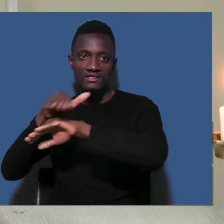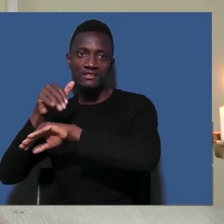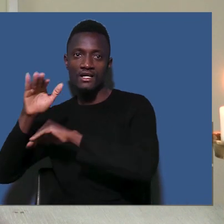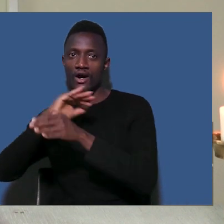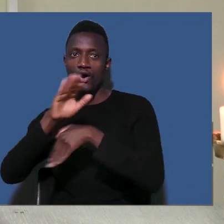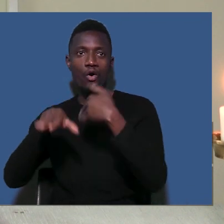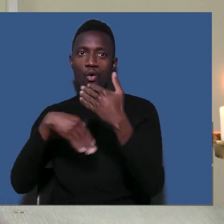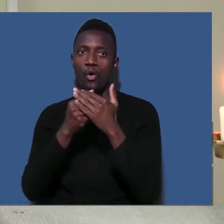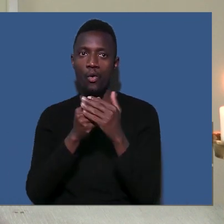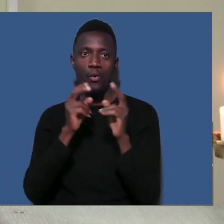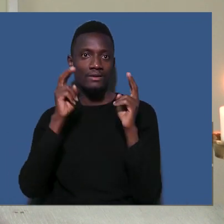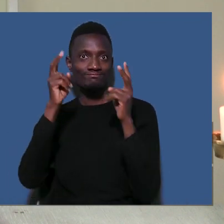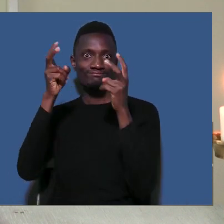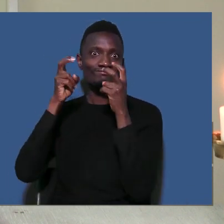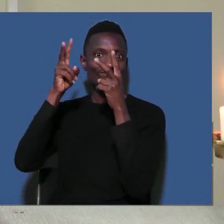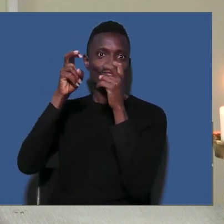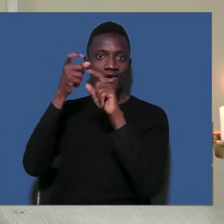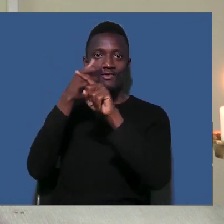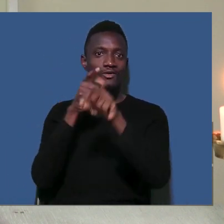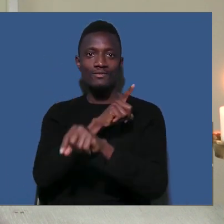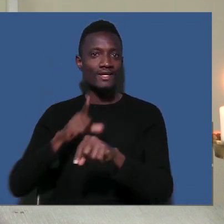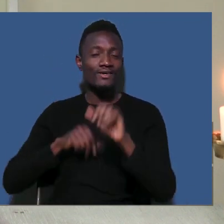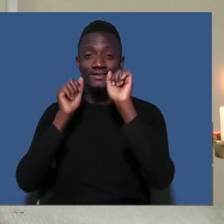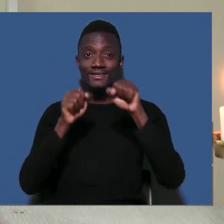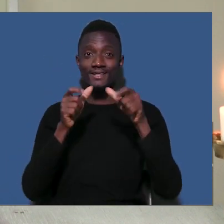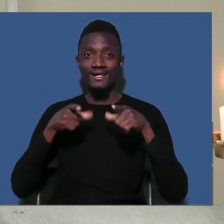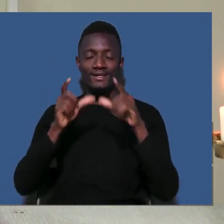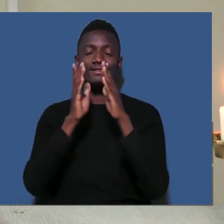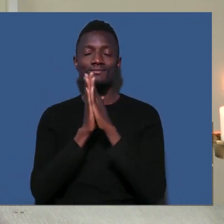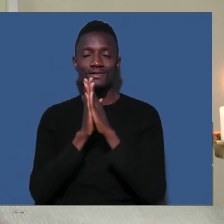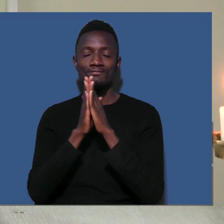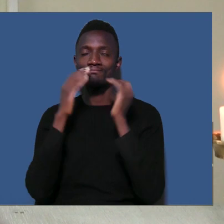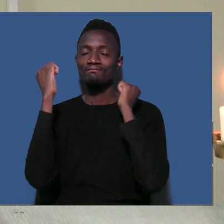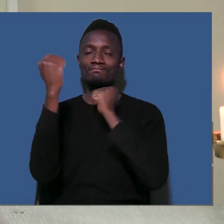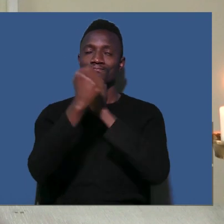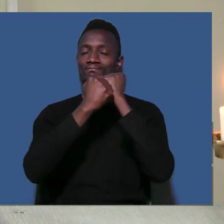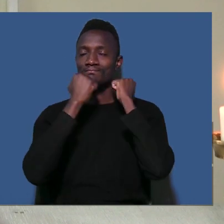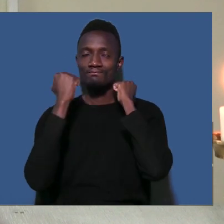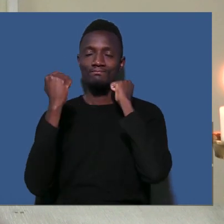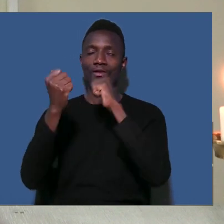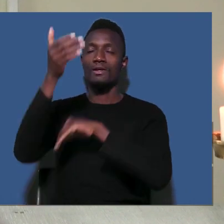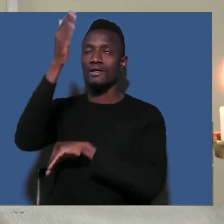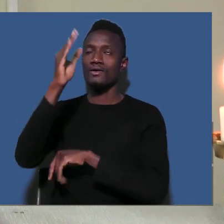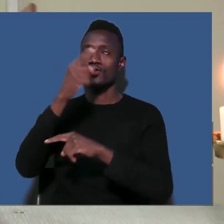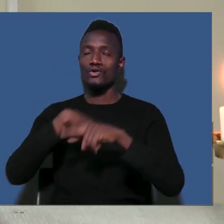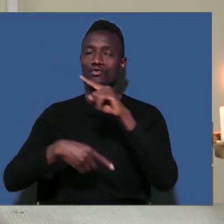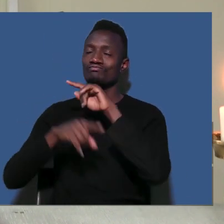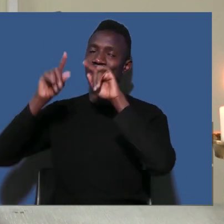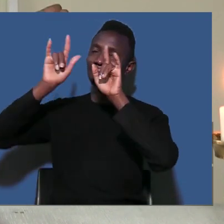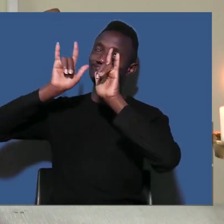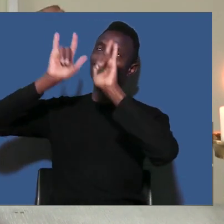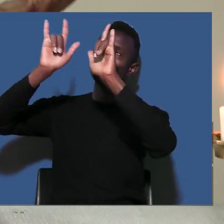Let's pray together. Almighty God, we love you, we worship you, we praise you for your faithfulness.